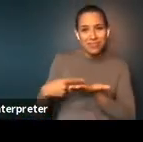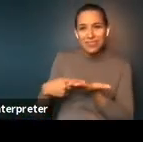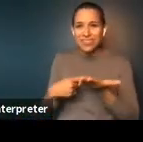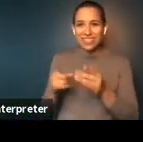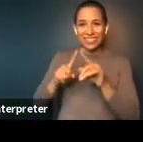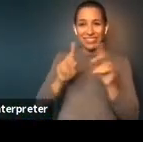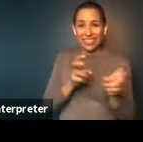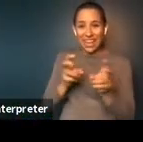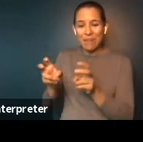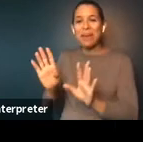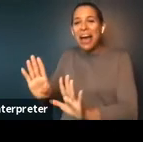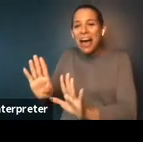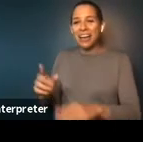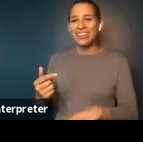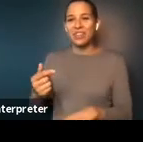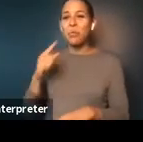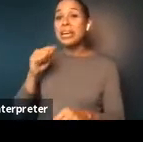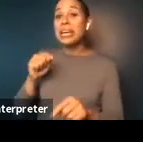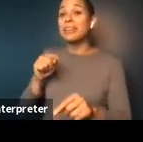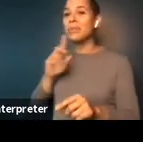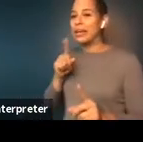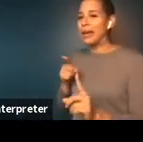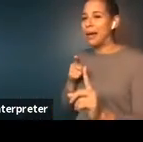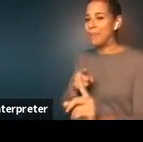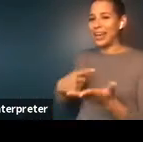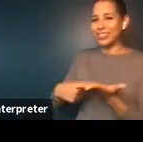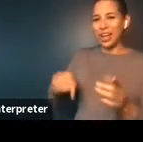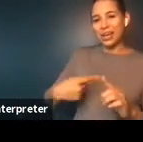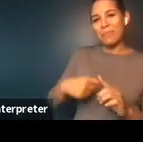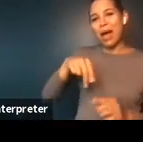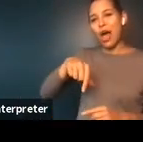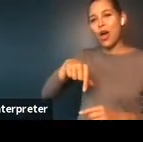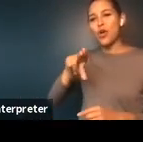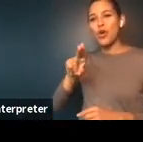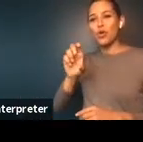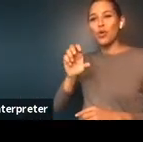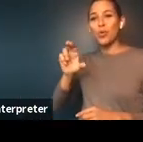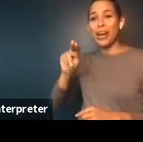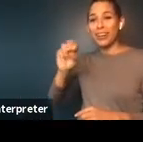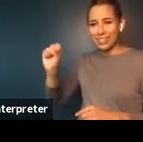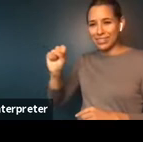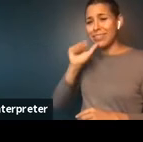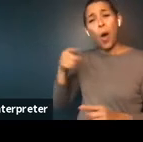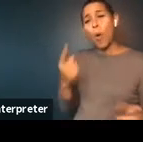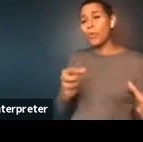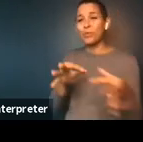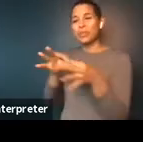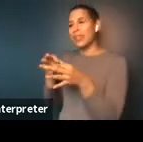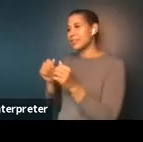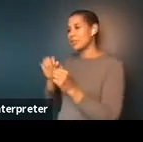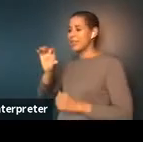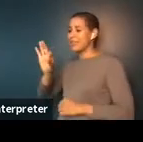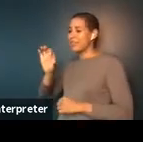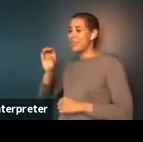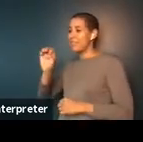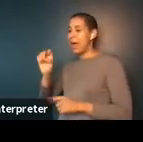come back to queer, I, cause I do want us to spend more time talking explicitly about queerness. Yeah. Not only in relationship Femme, but also just sort of as